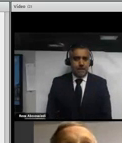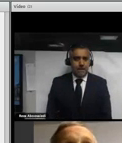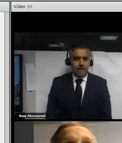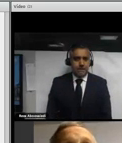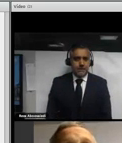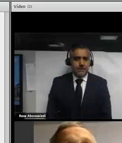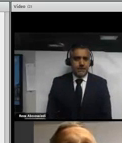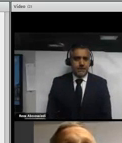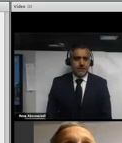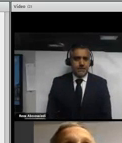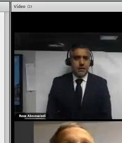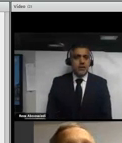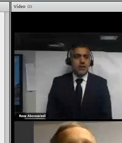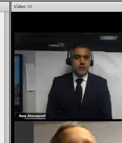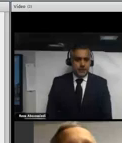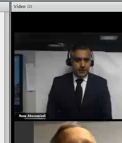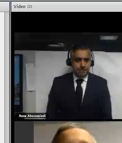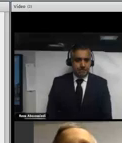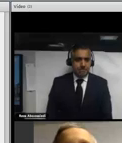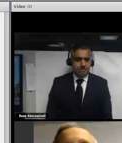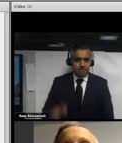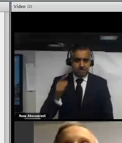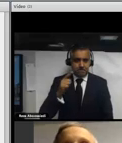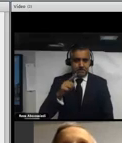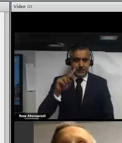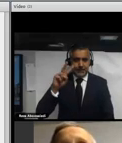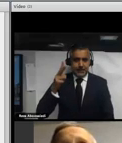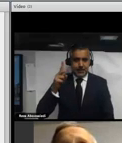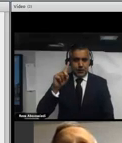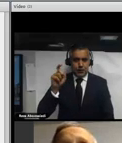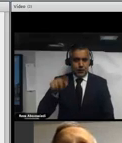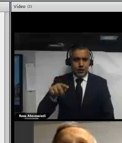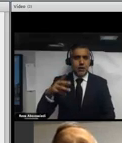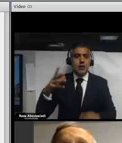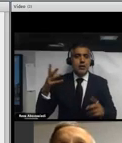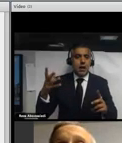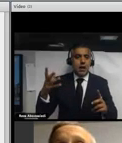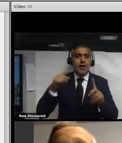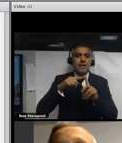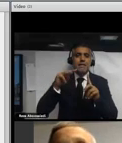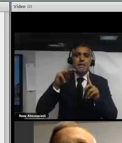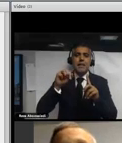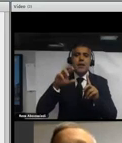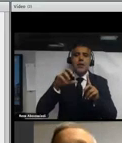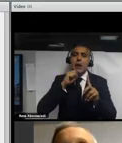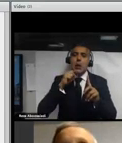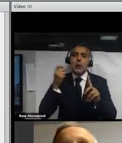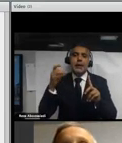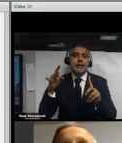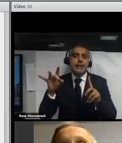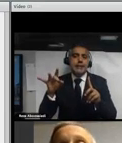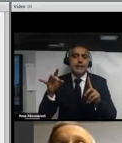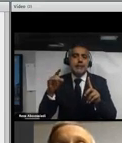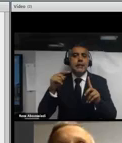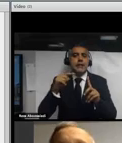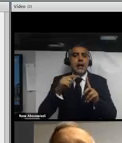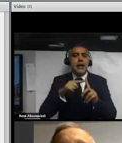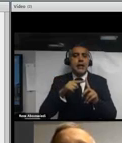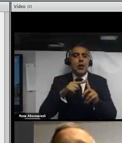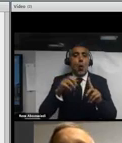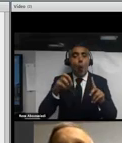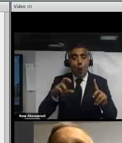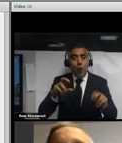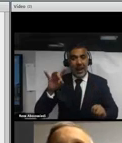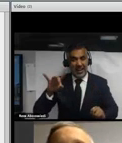Yeah, so if we can have the second polling question up. There we go. What if Mary were 18 years old? What if she were 88 years